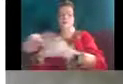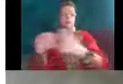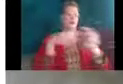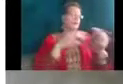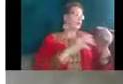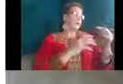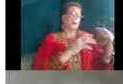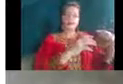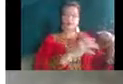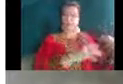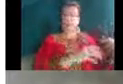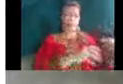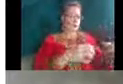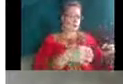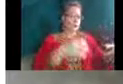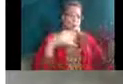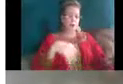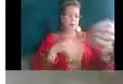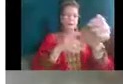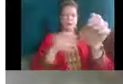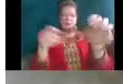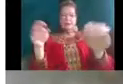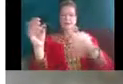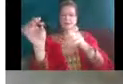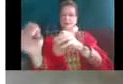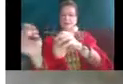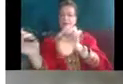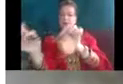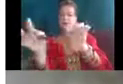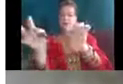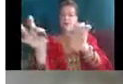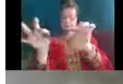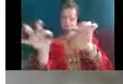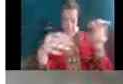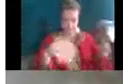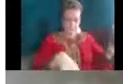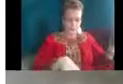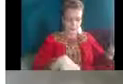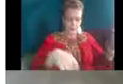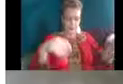or near a table and the switch gets plugged into the transmitter